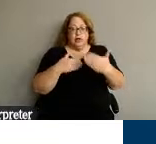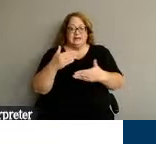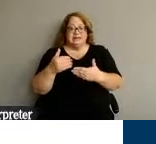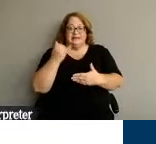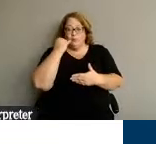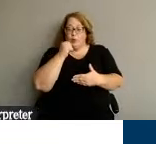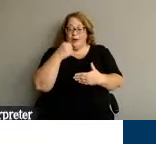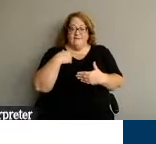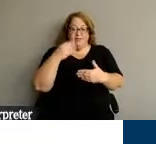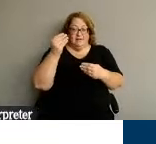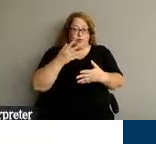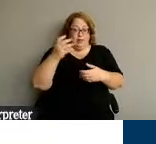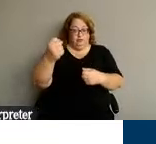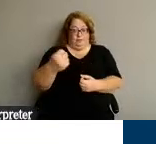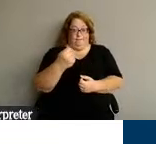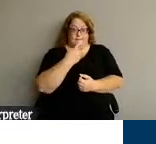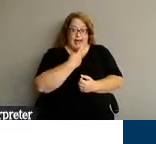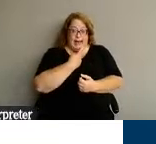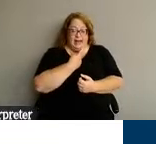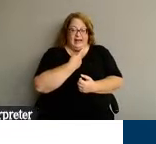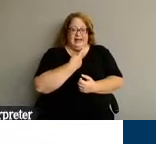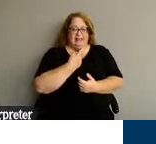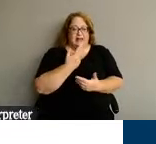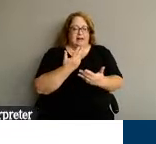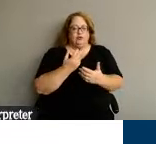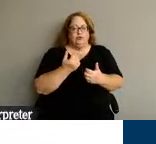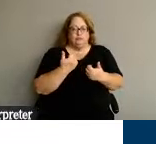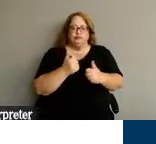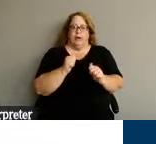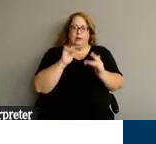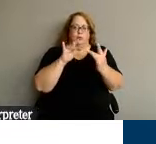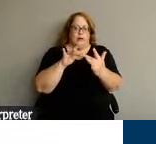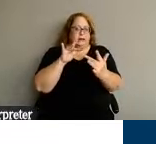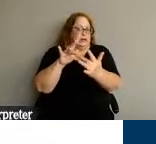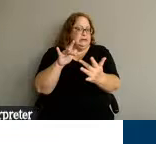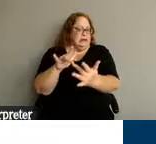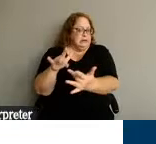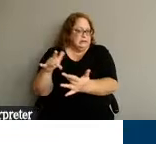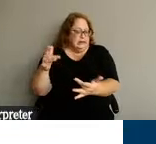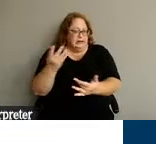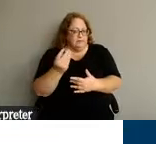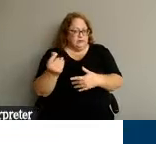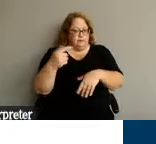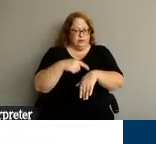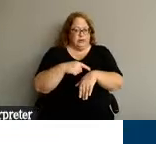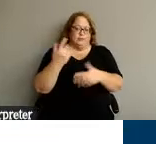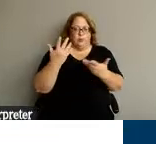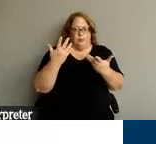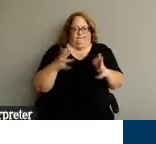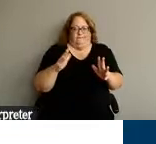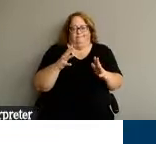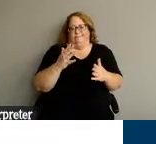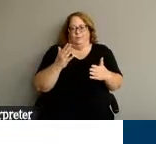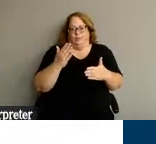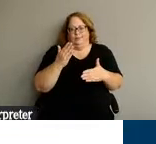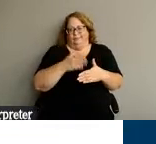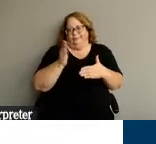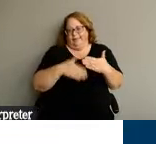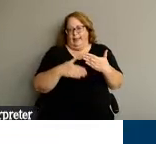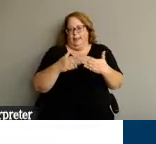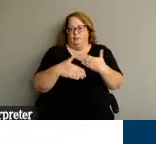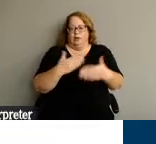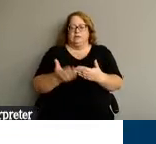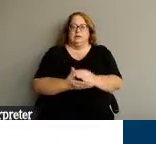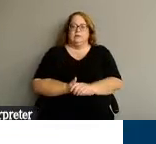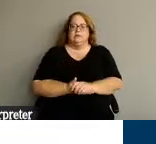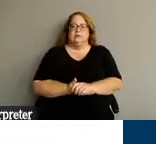don't get the information back, then even after multiple attempts to contact them, we will end with that process. What